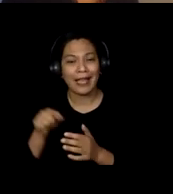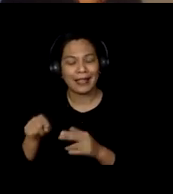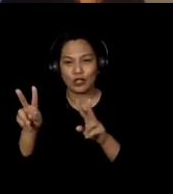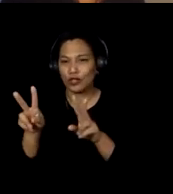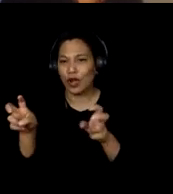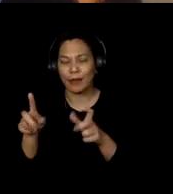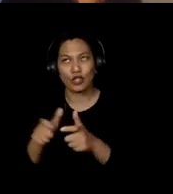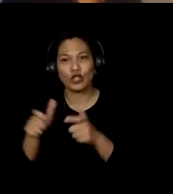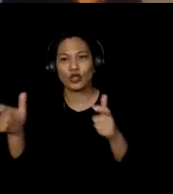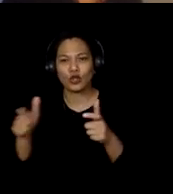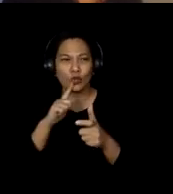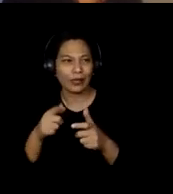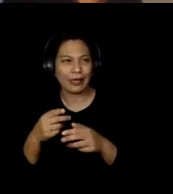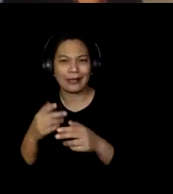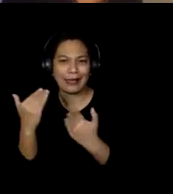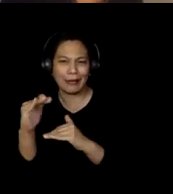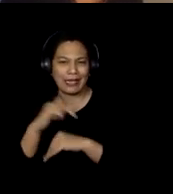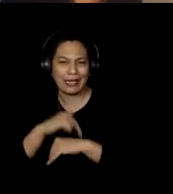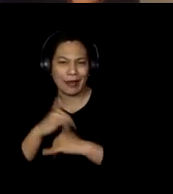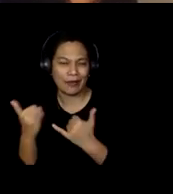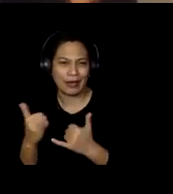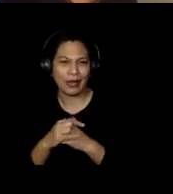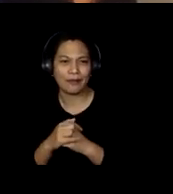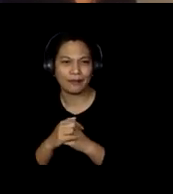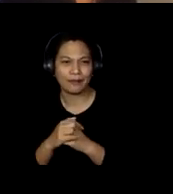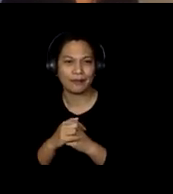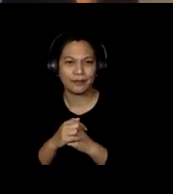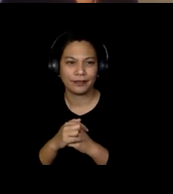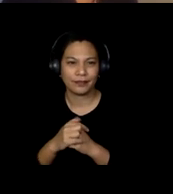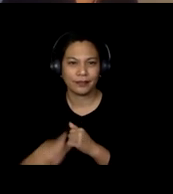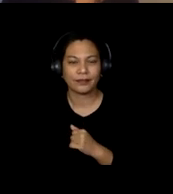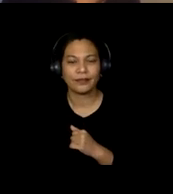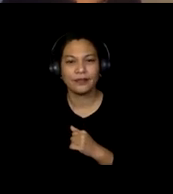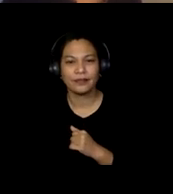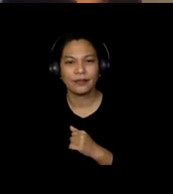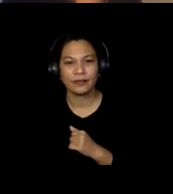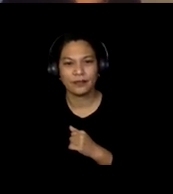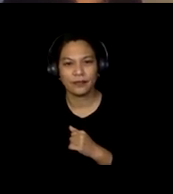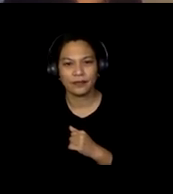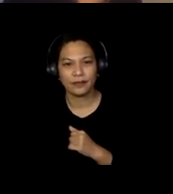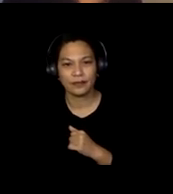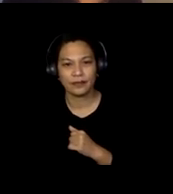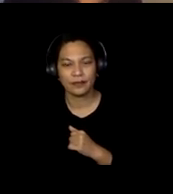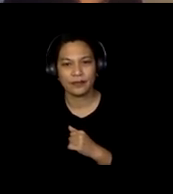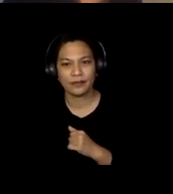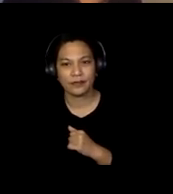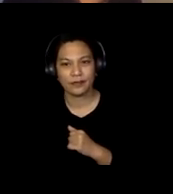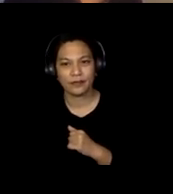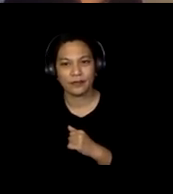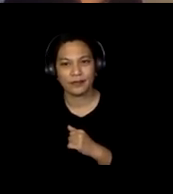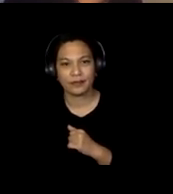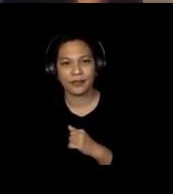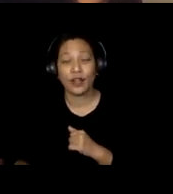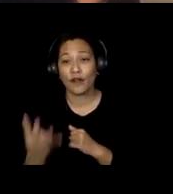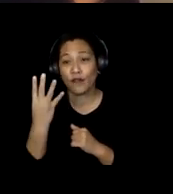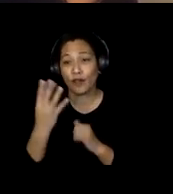huge and we only have time for a little bit. Okay, first of all, I've got four examples here. On the bottom right, I want